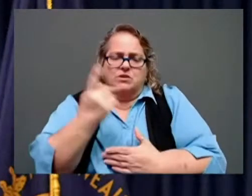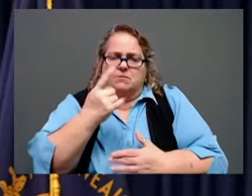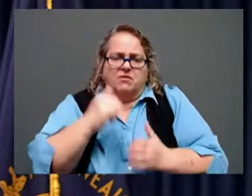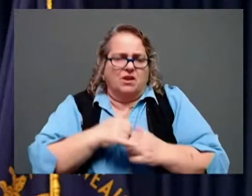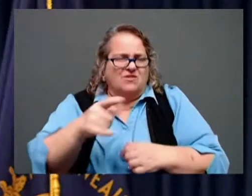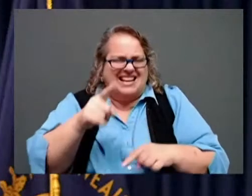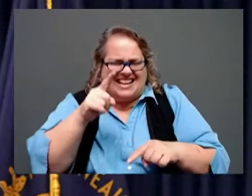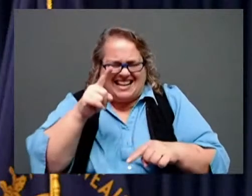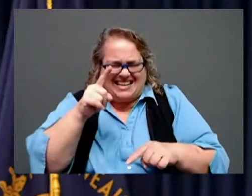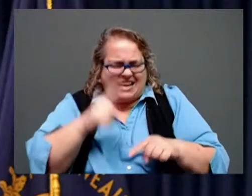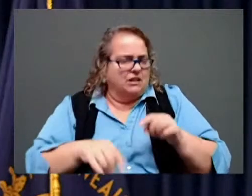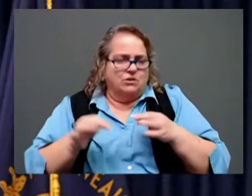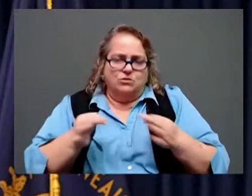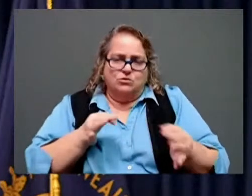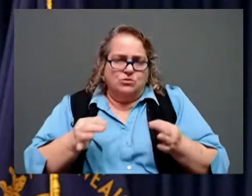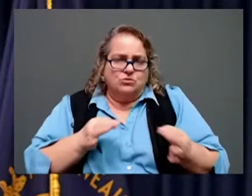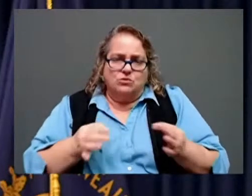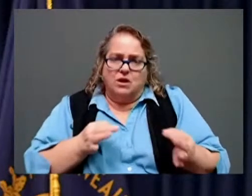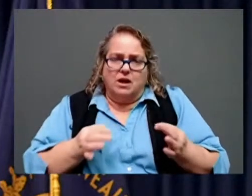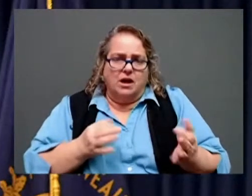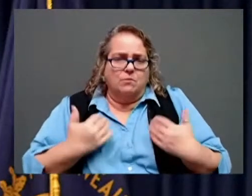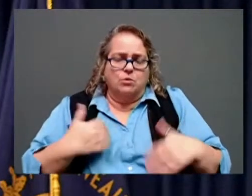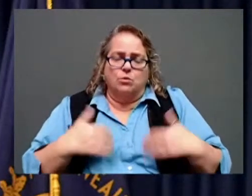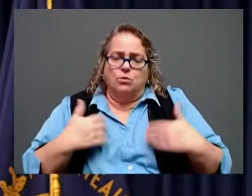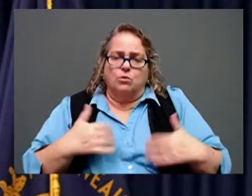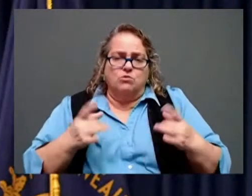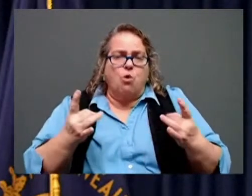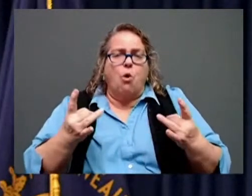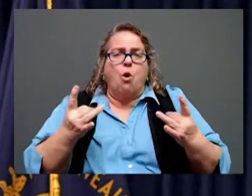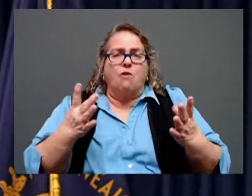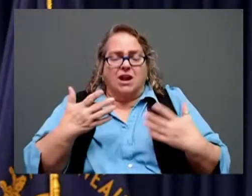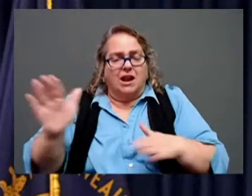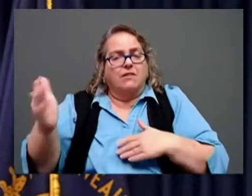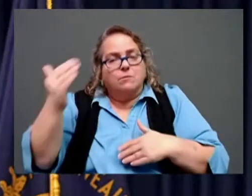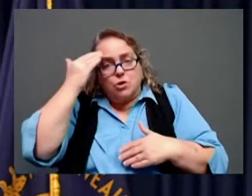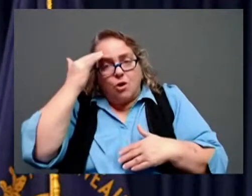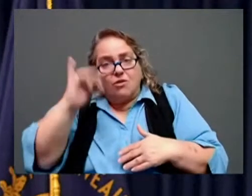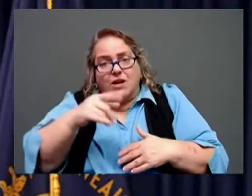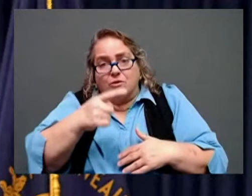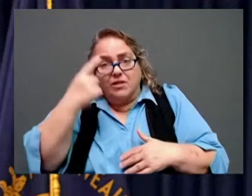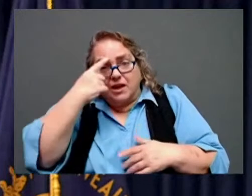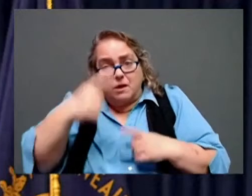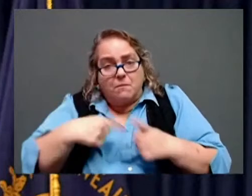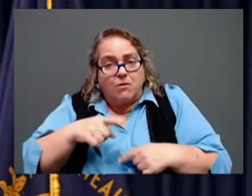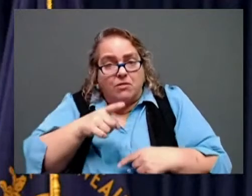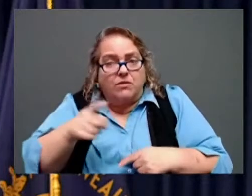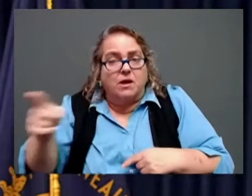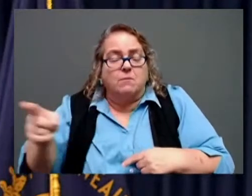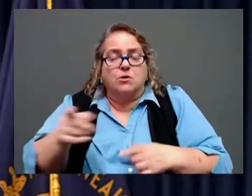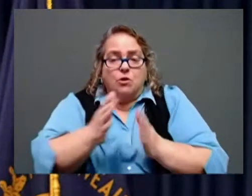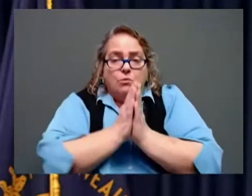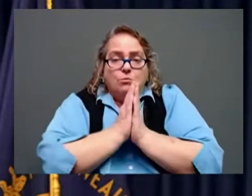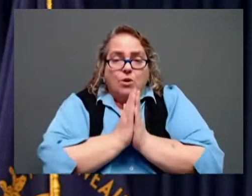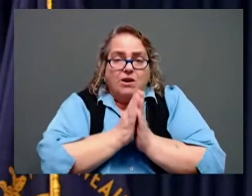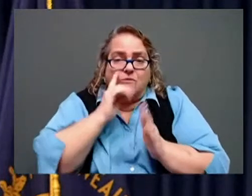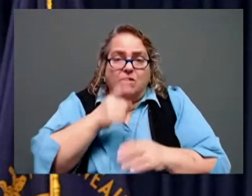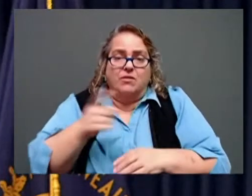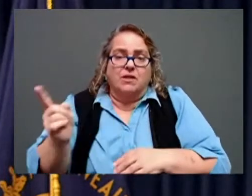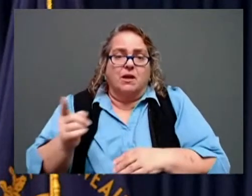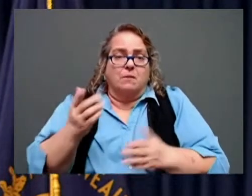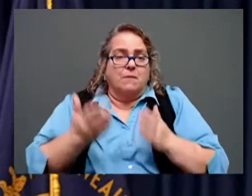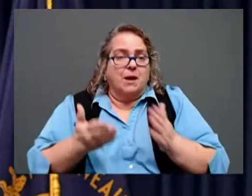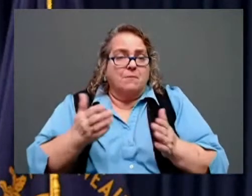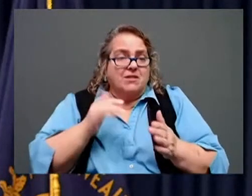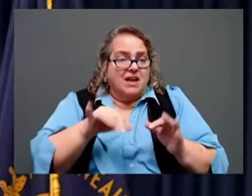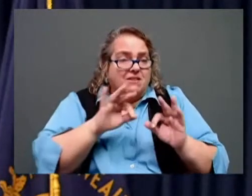that you're thinking about them, you're praying for them, and maybe that family that's in your area with their relatives that's